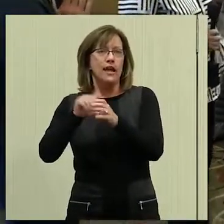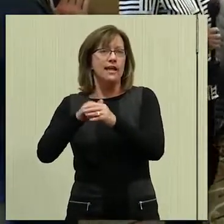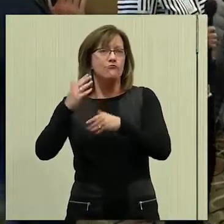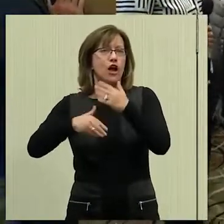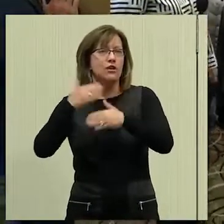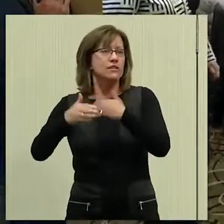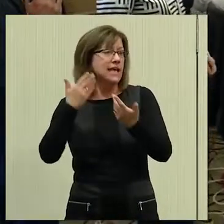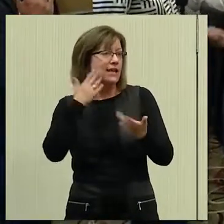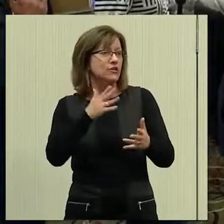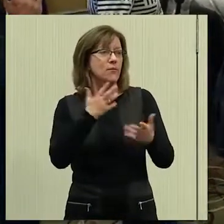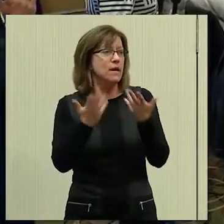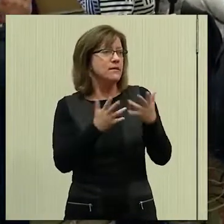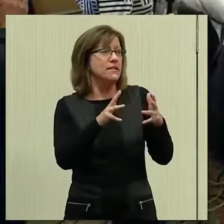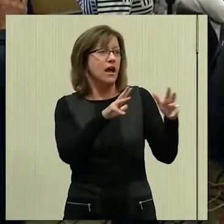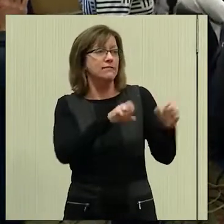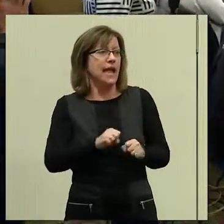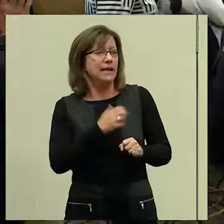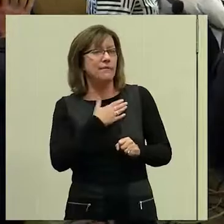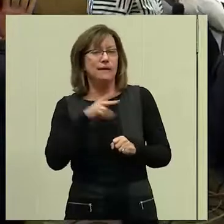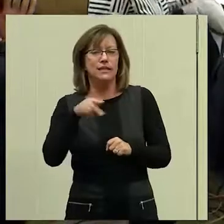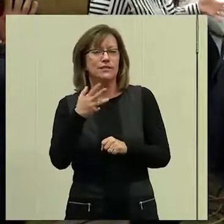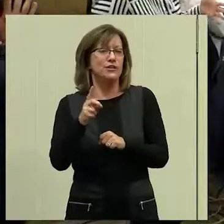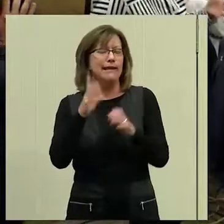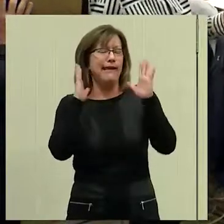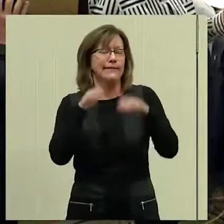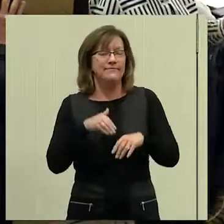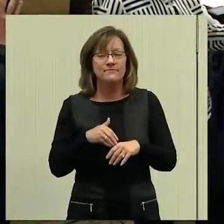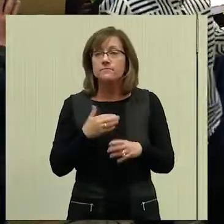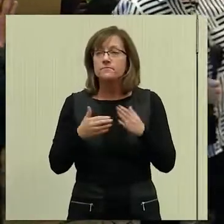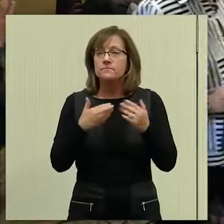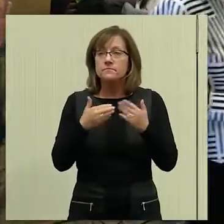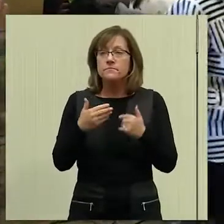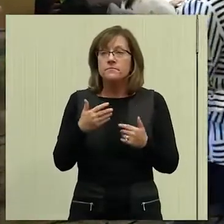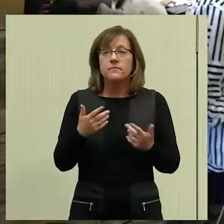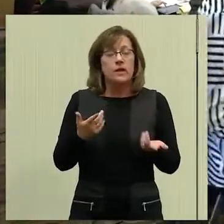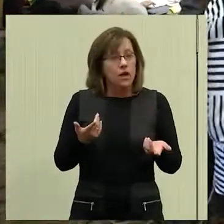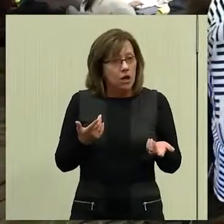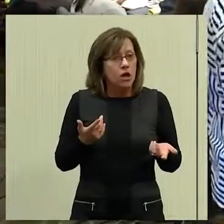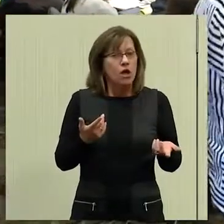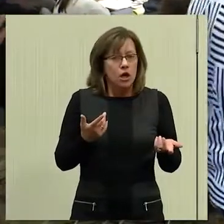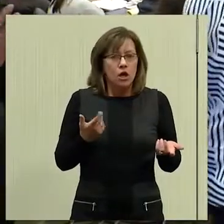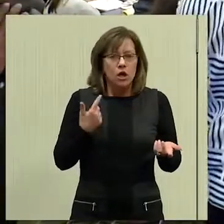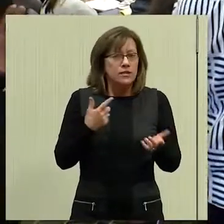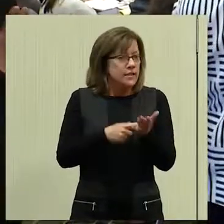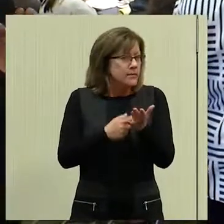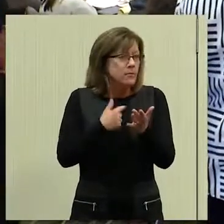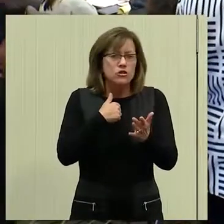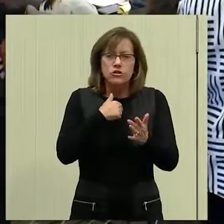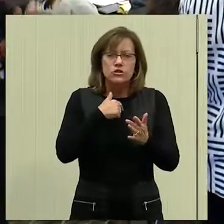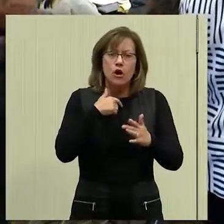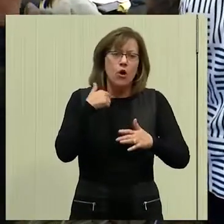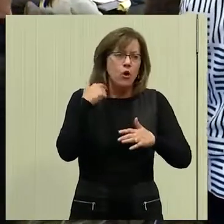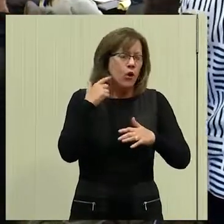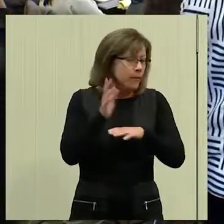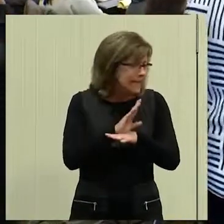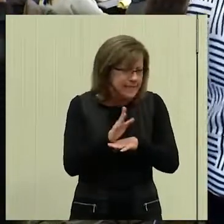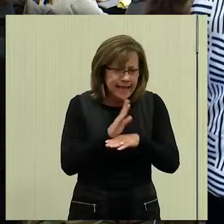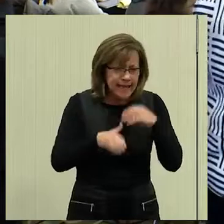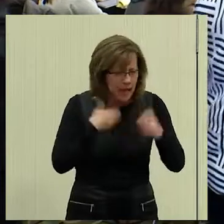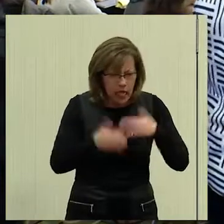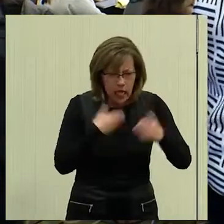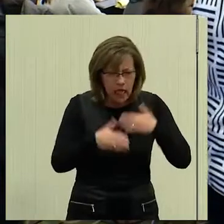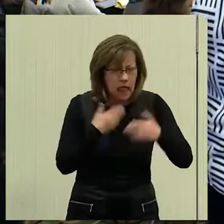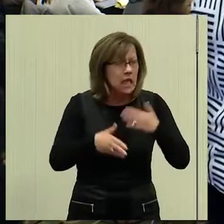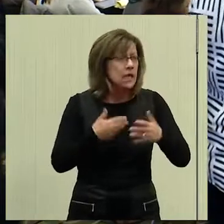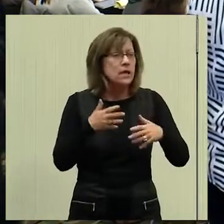PhD away. Yeah, I think you're right, though, but I think sometimes we get caught up in our job, like we're so busy. As someone who's very task-oriented, like